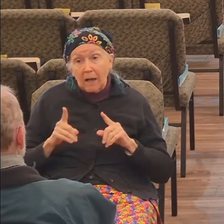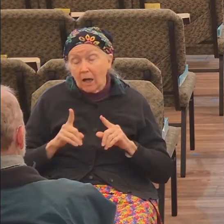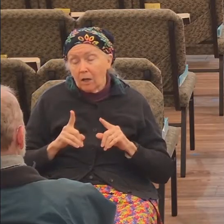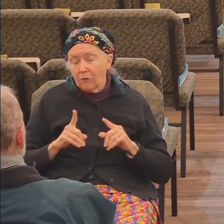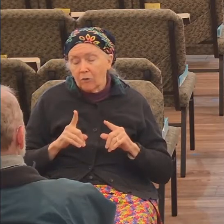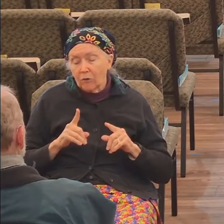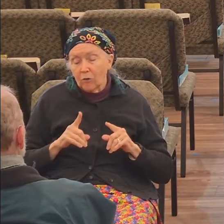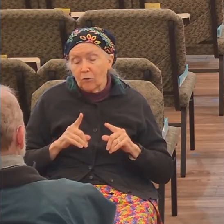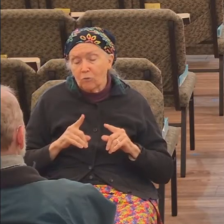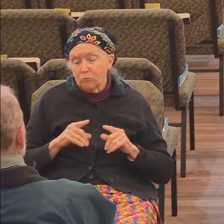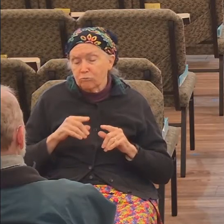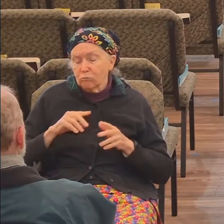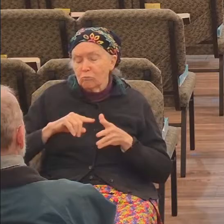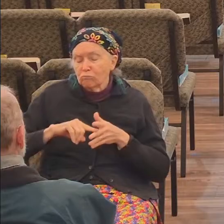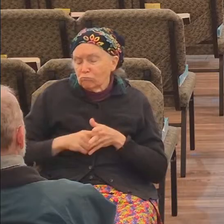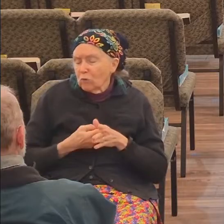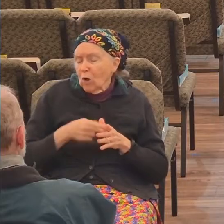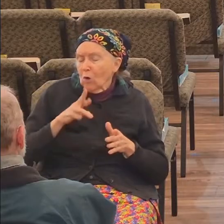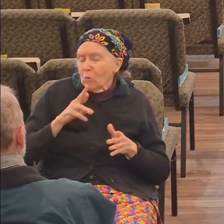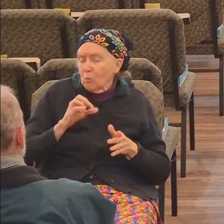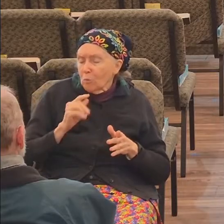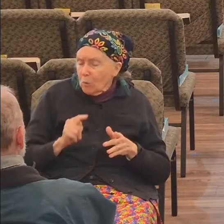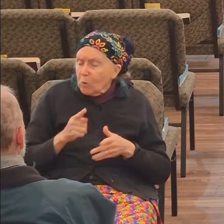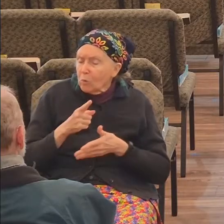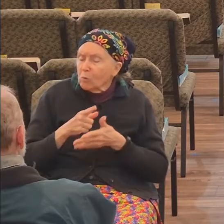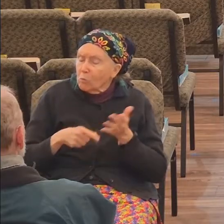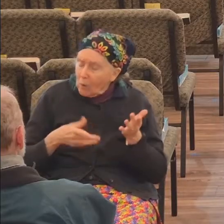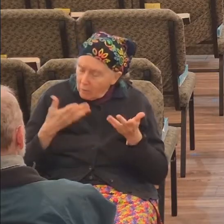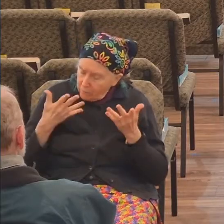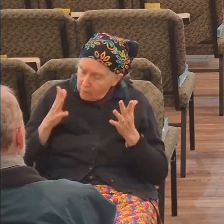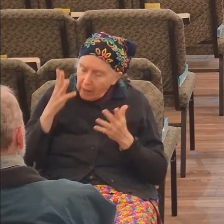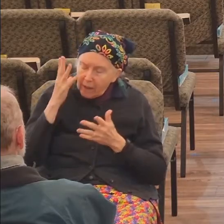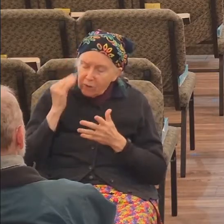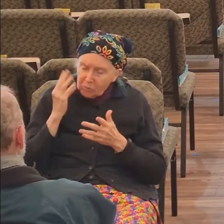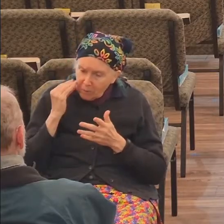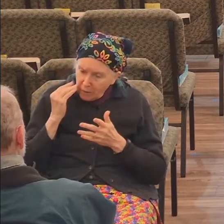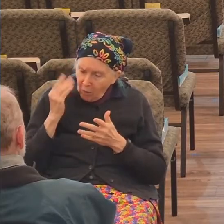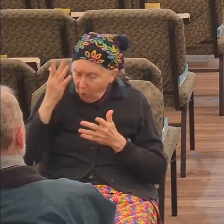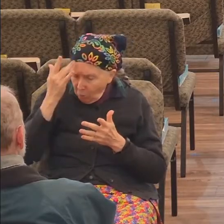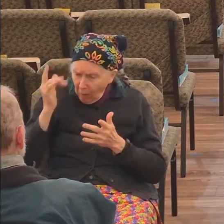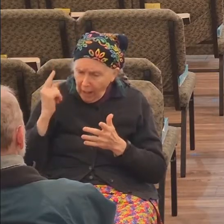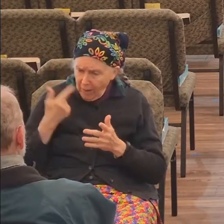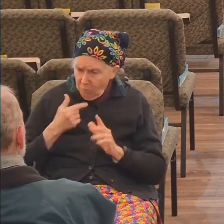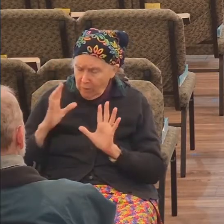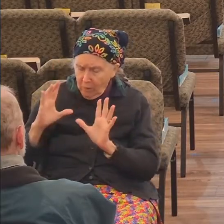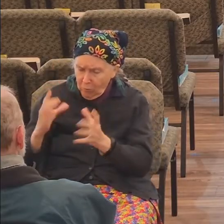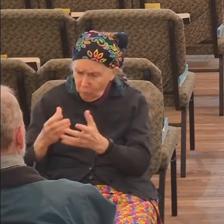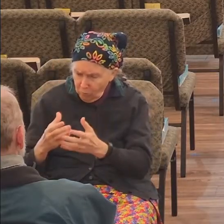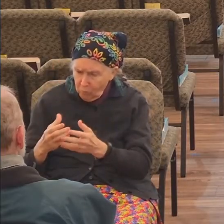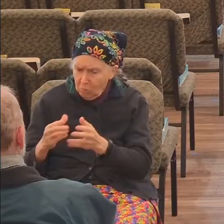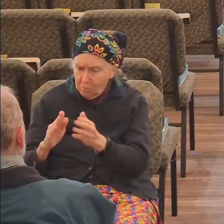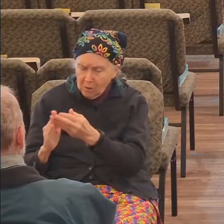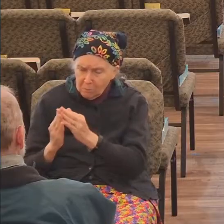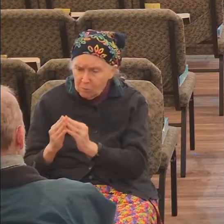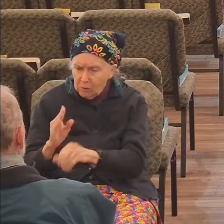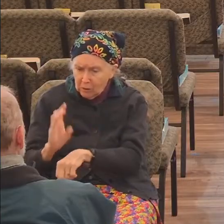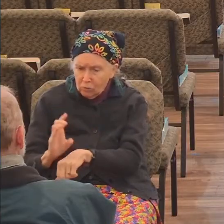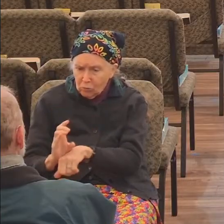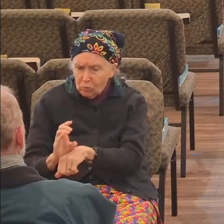why they even experienced what they did and why they even existed as a group, as a community, as a church, was